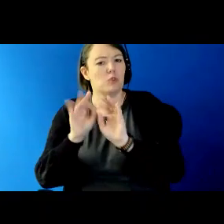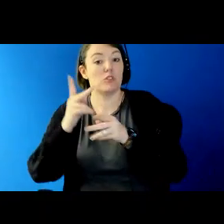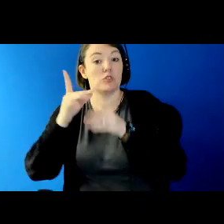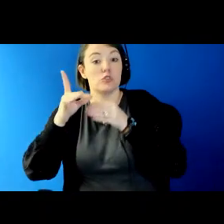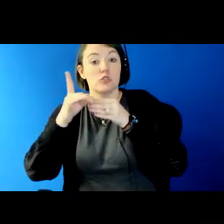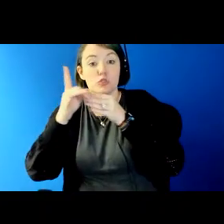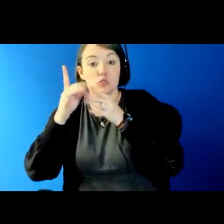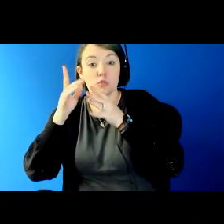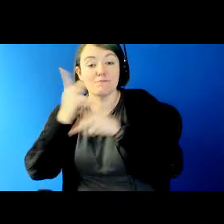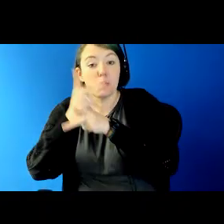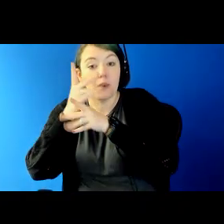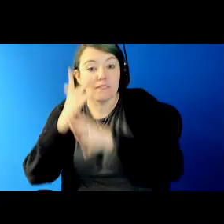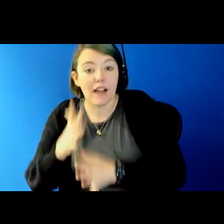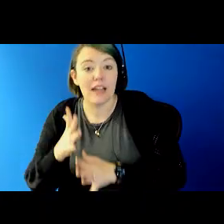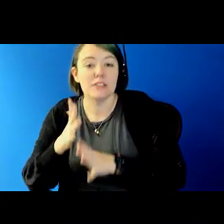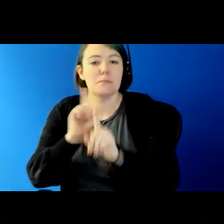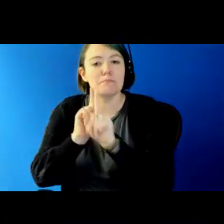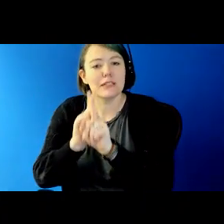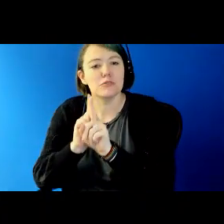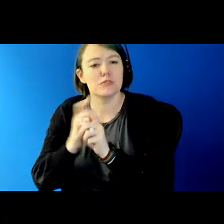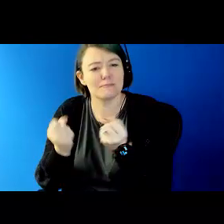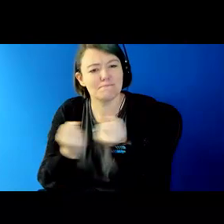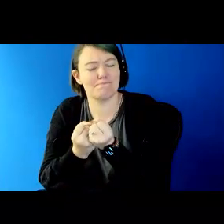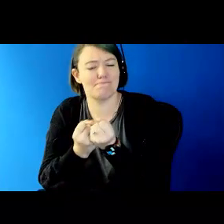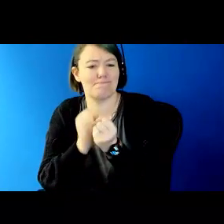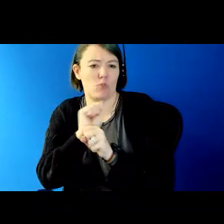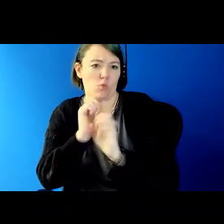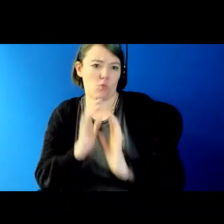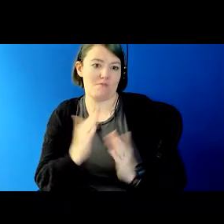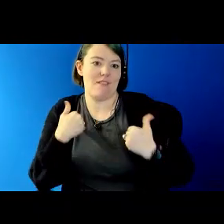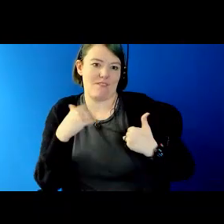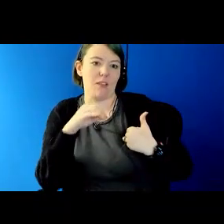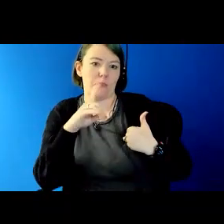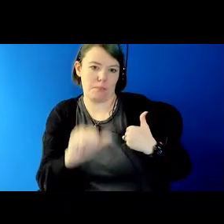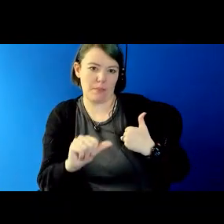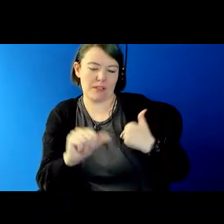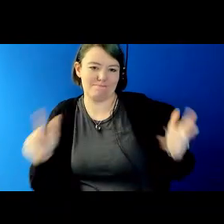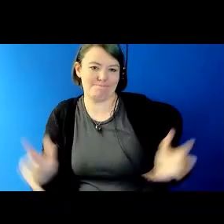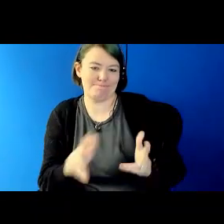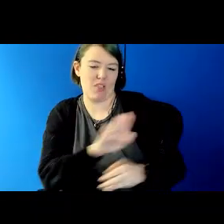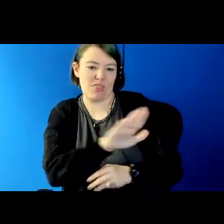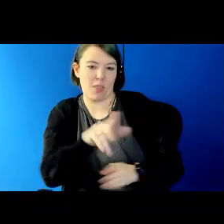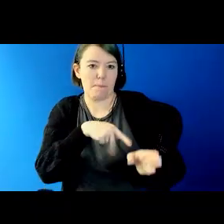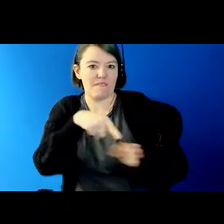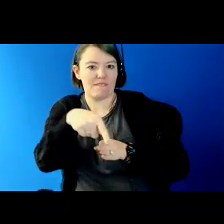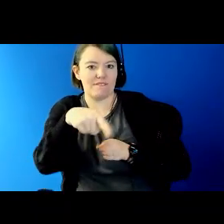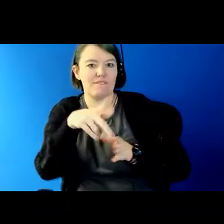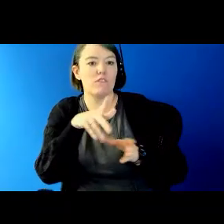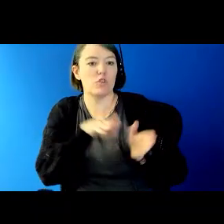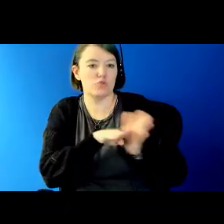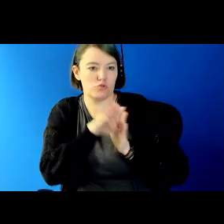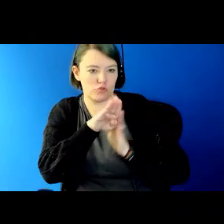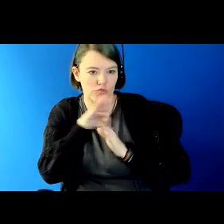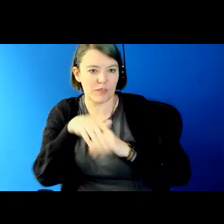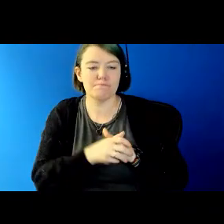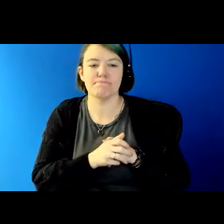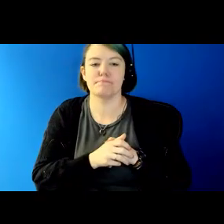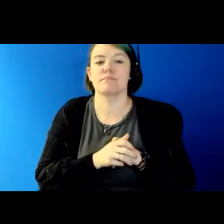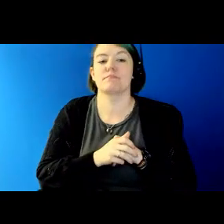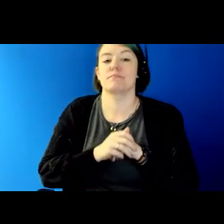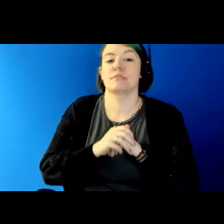programs like stable accounts can be integrated into your organization's broader inclusion and wellness strategies to support